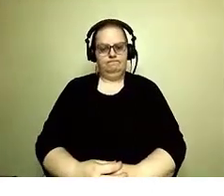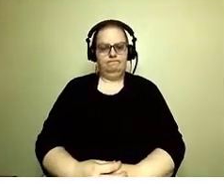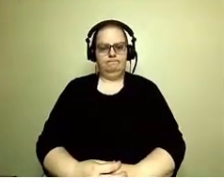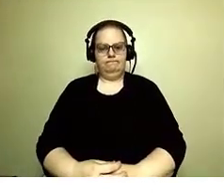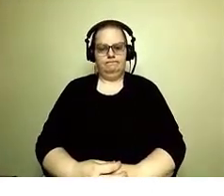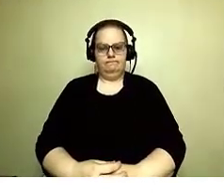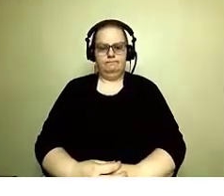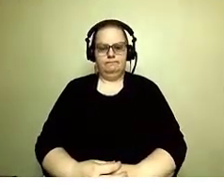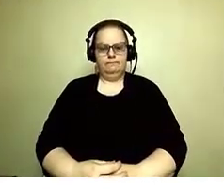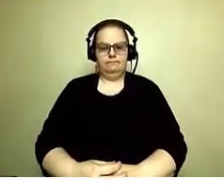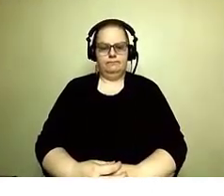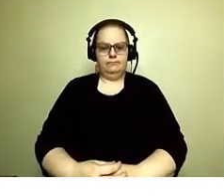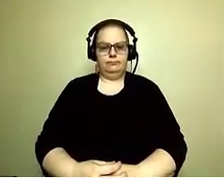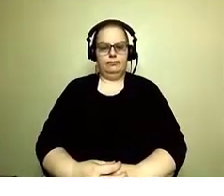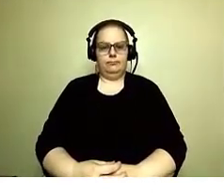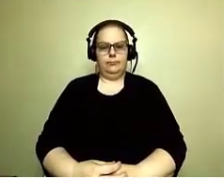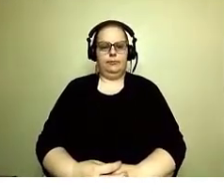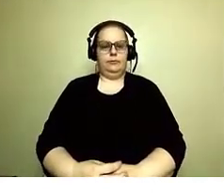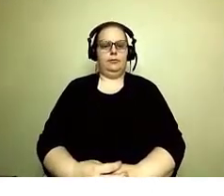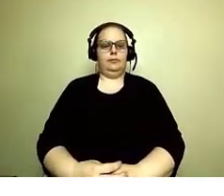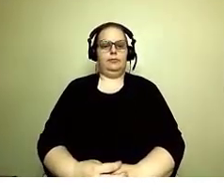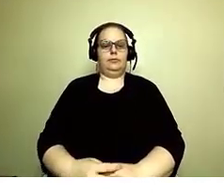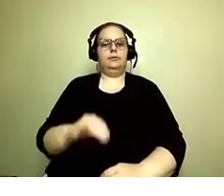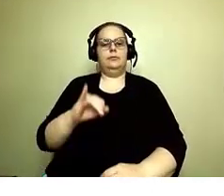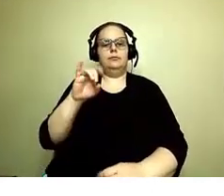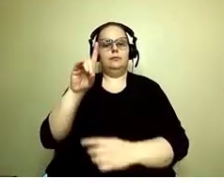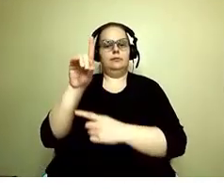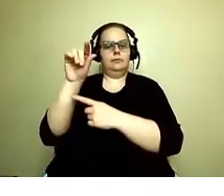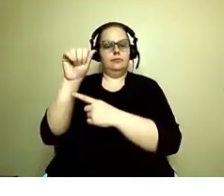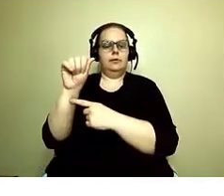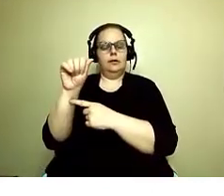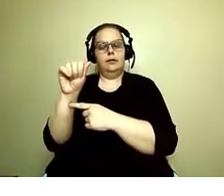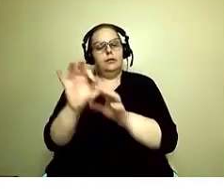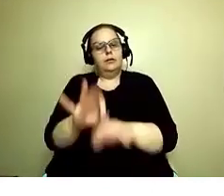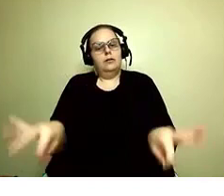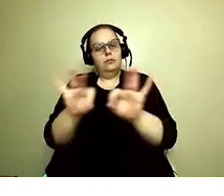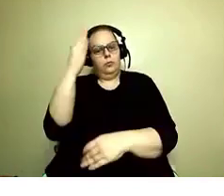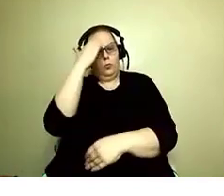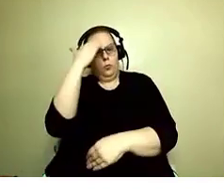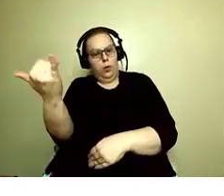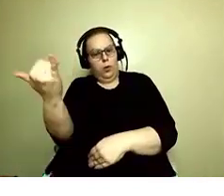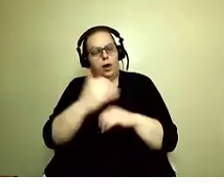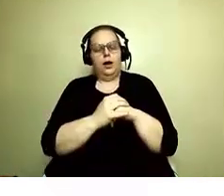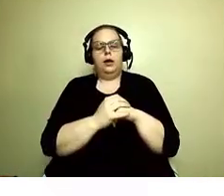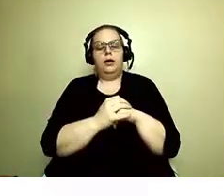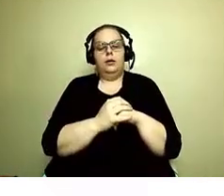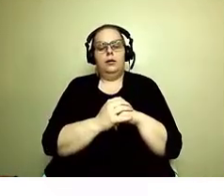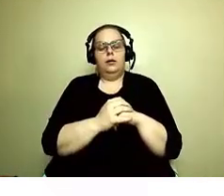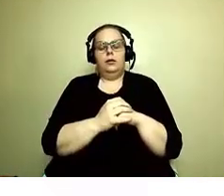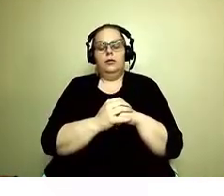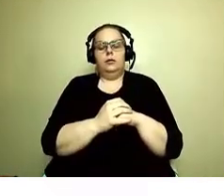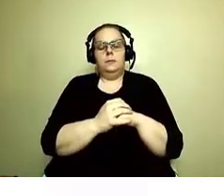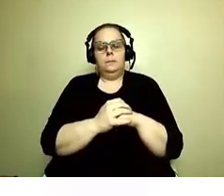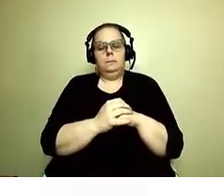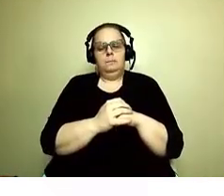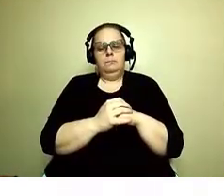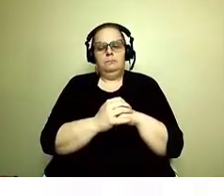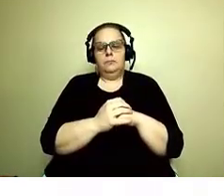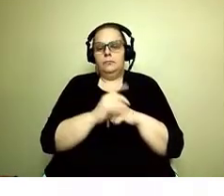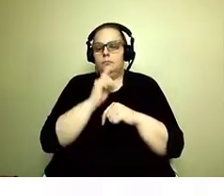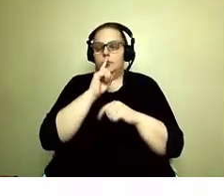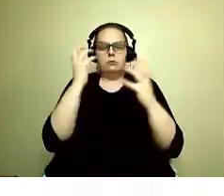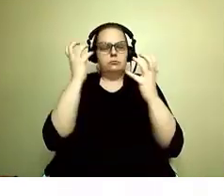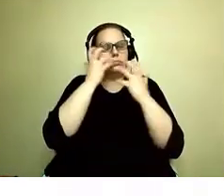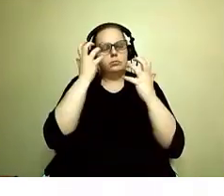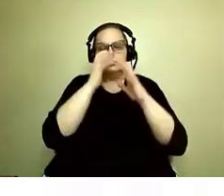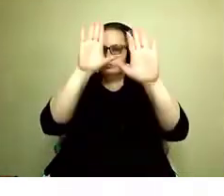So to me, IDEA and why it is so important and such an amazing piece